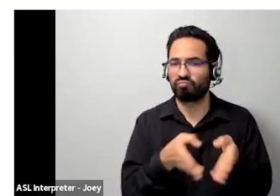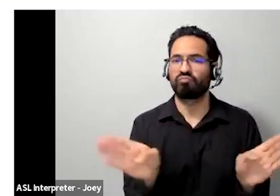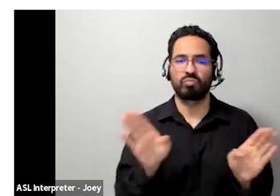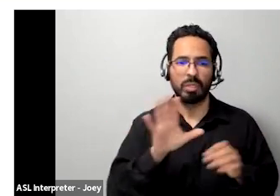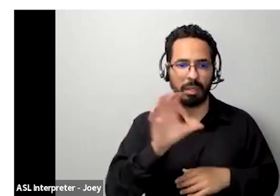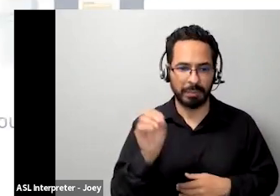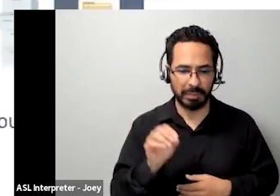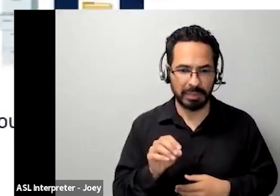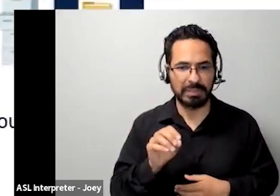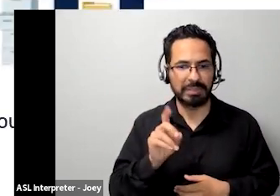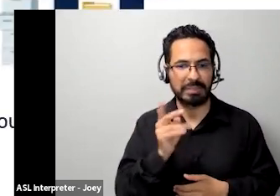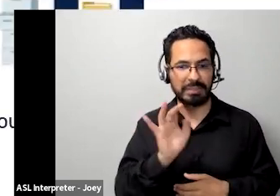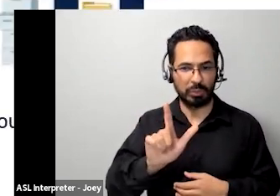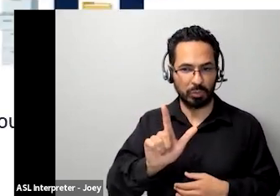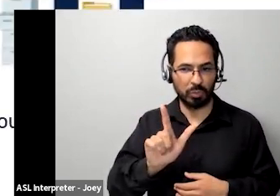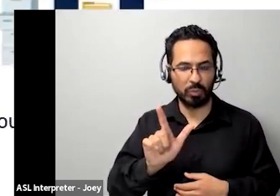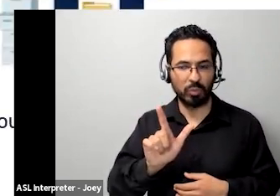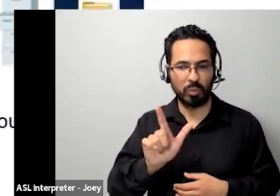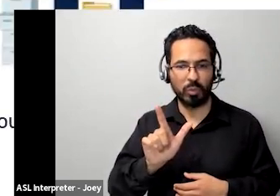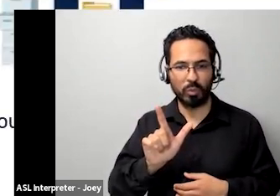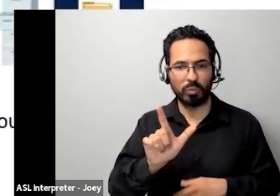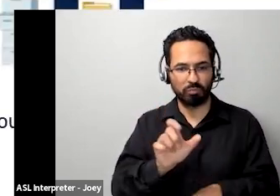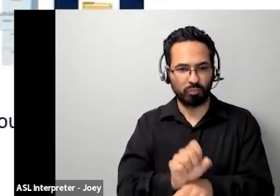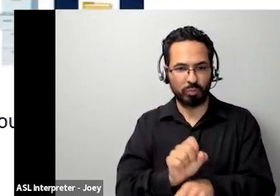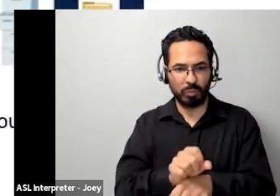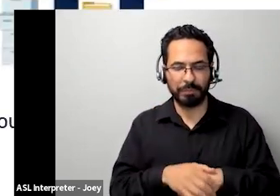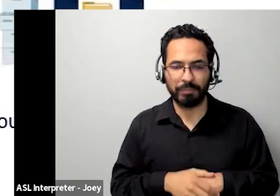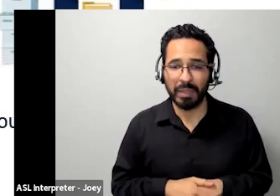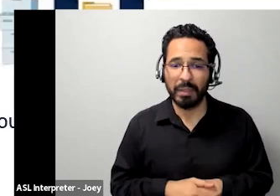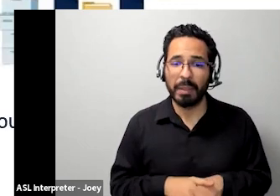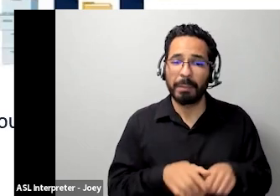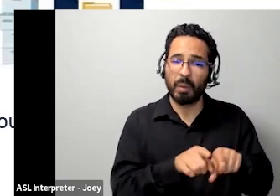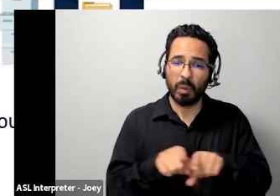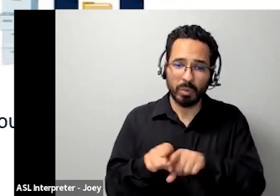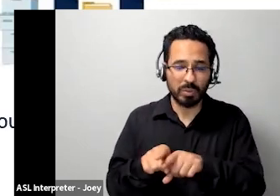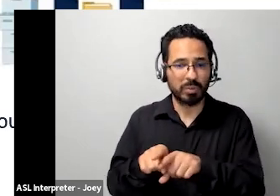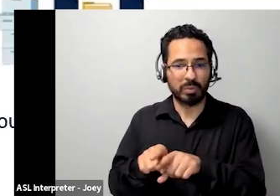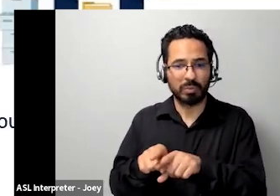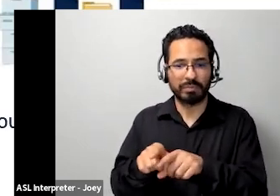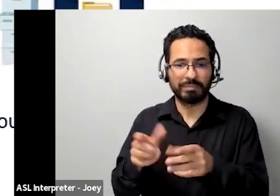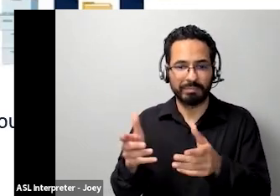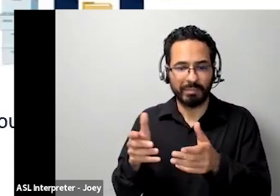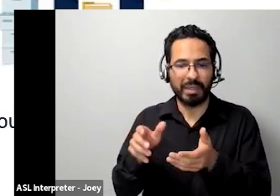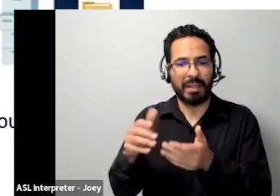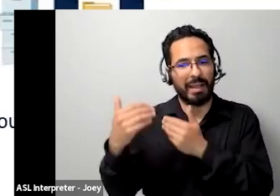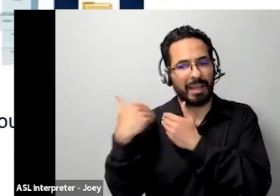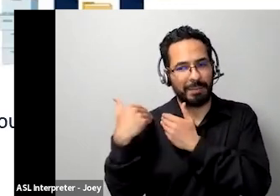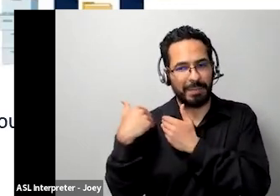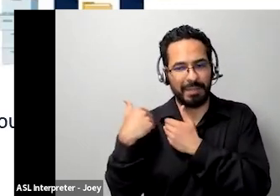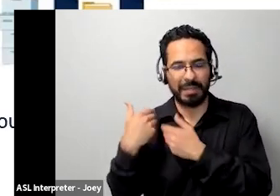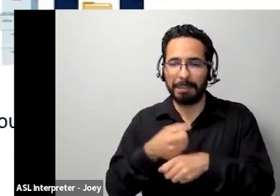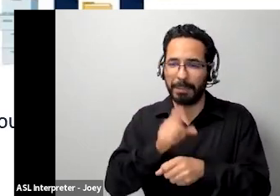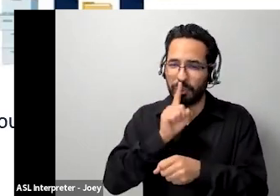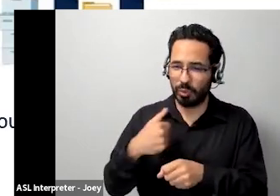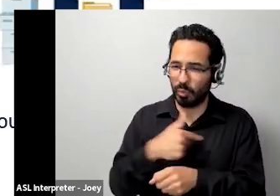landscape. And then additionally, we also have begun to put this into our processes to have some sort of